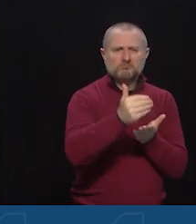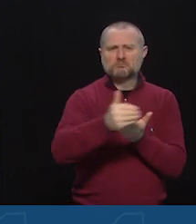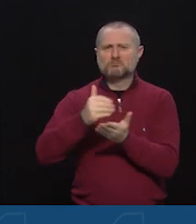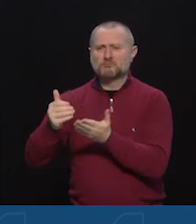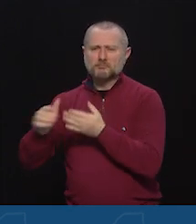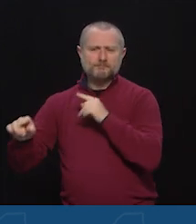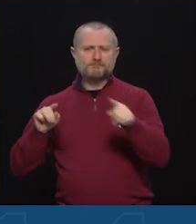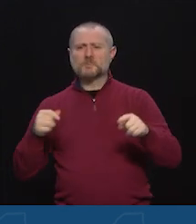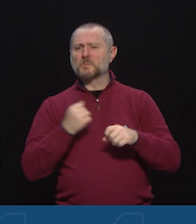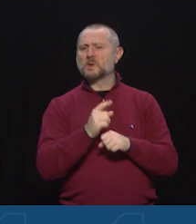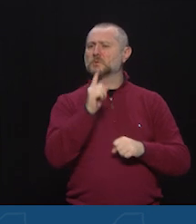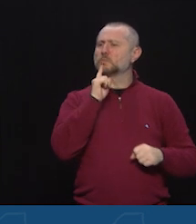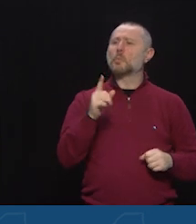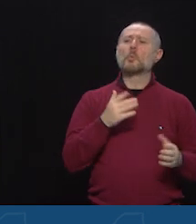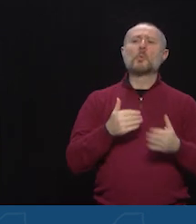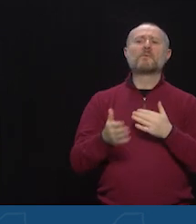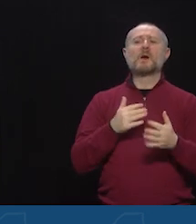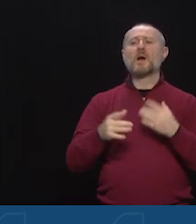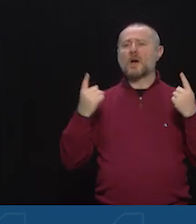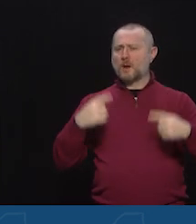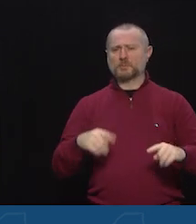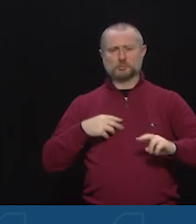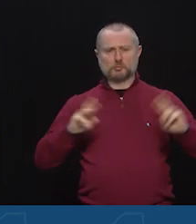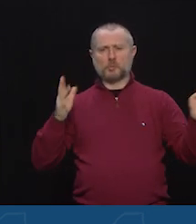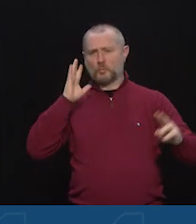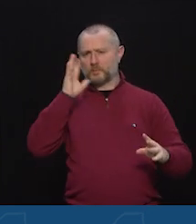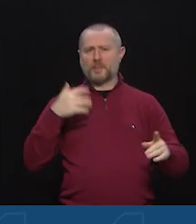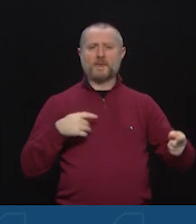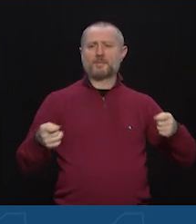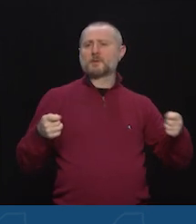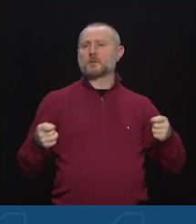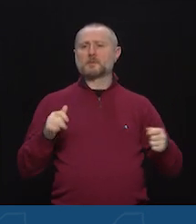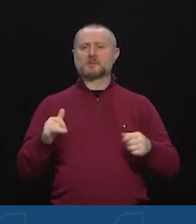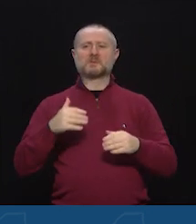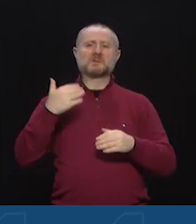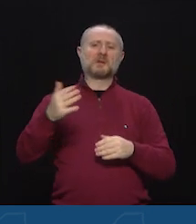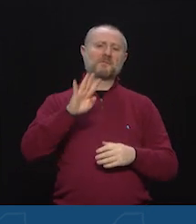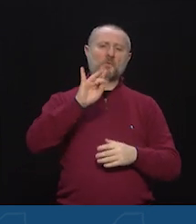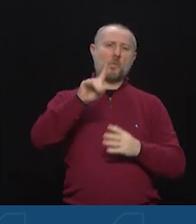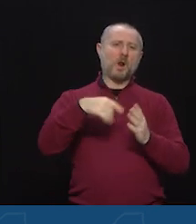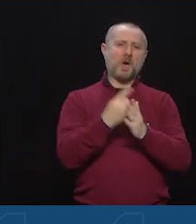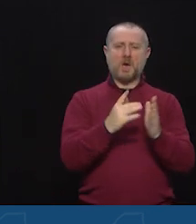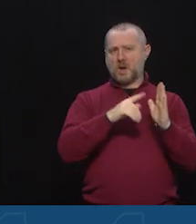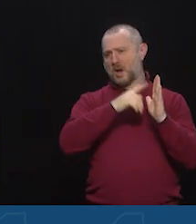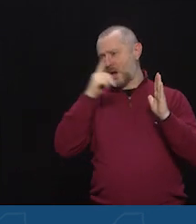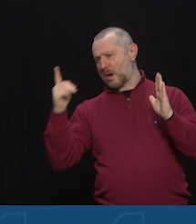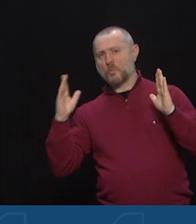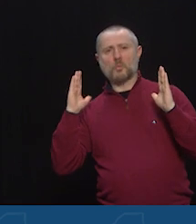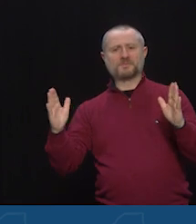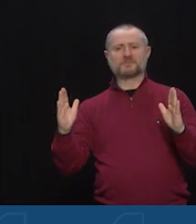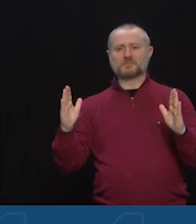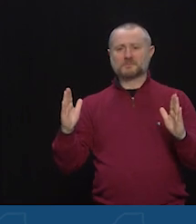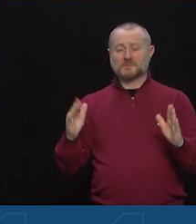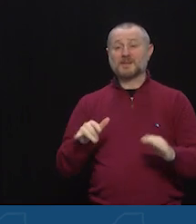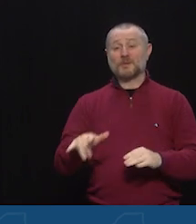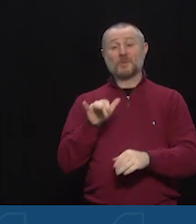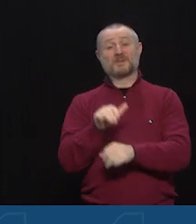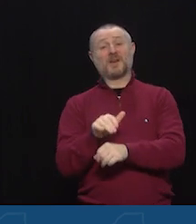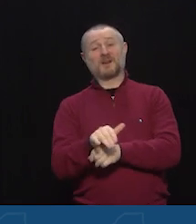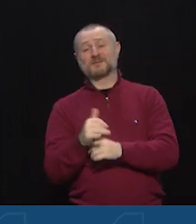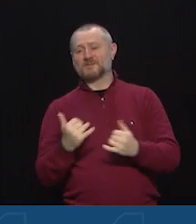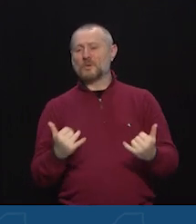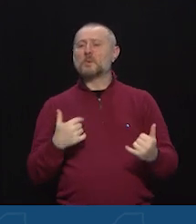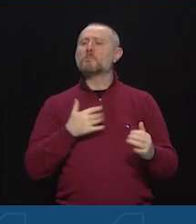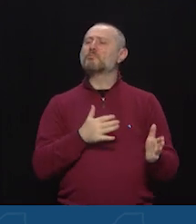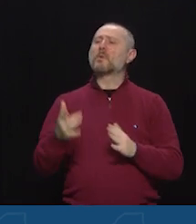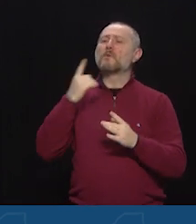whatever Mother Nature sends our way over the next 24, 48 hours. Tonight, the department is going to be planning to issue an